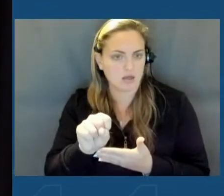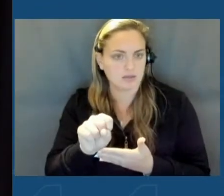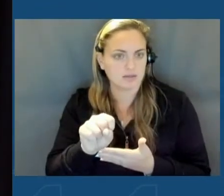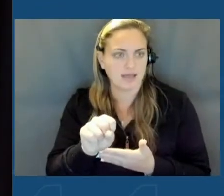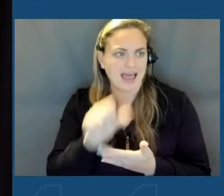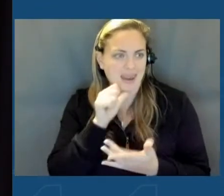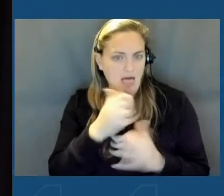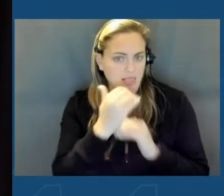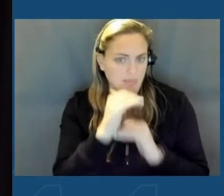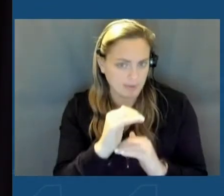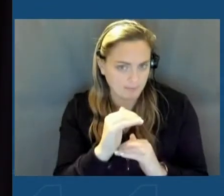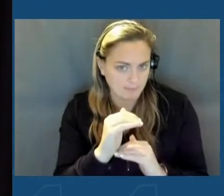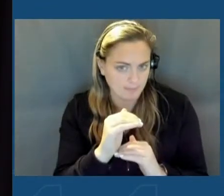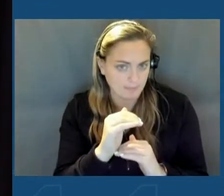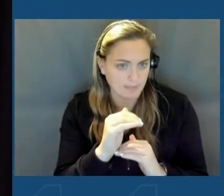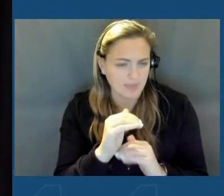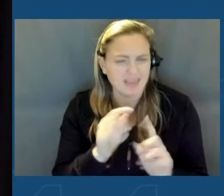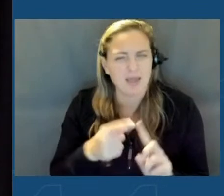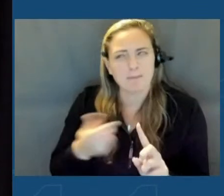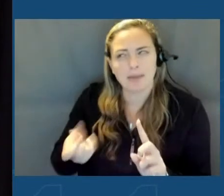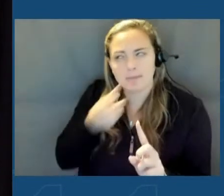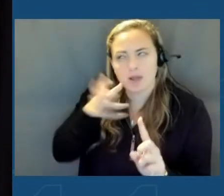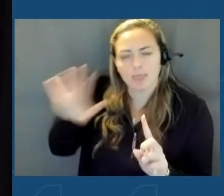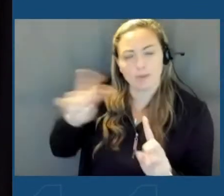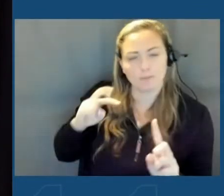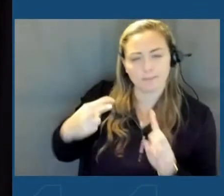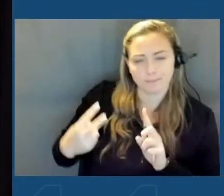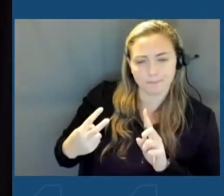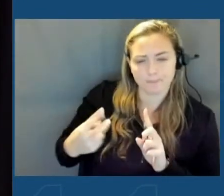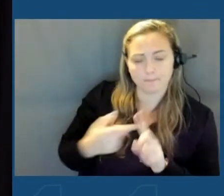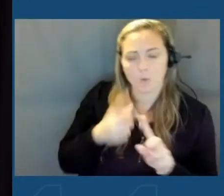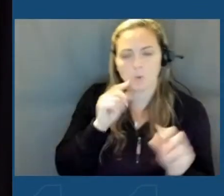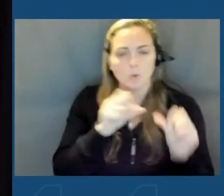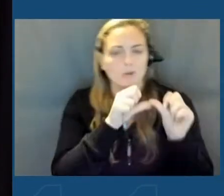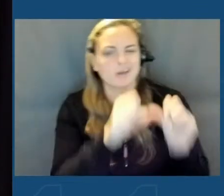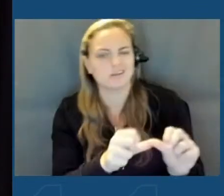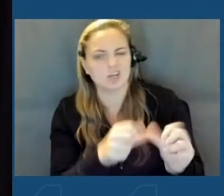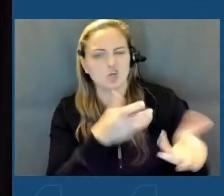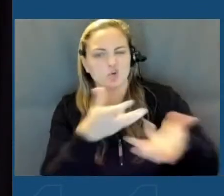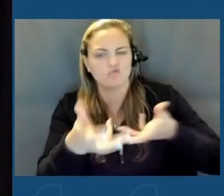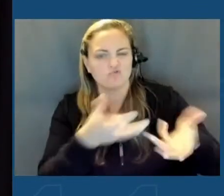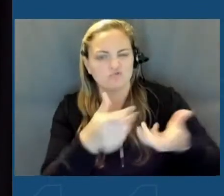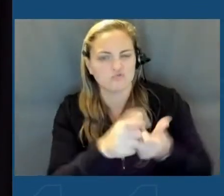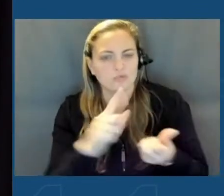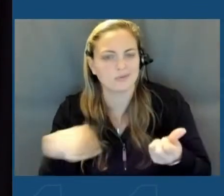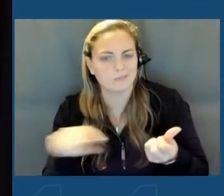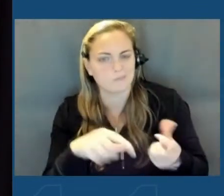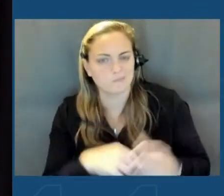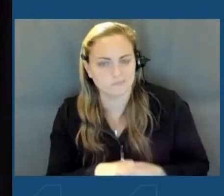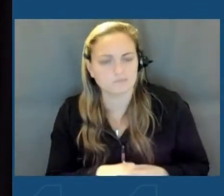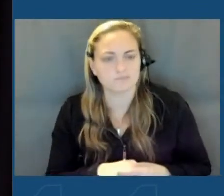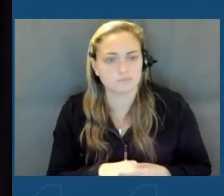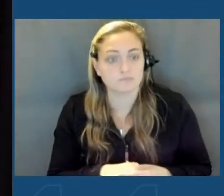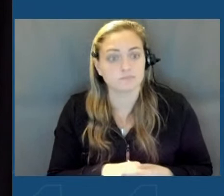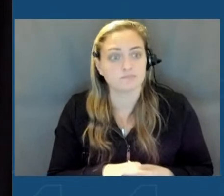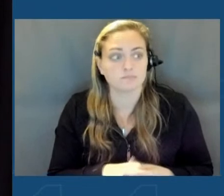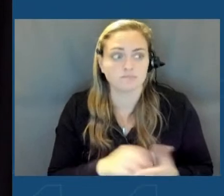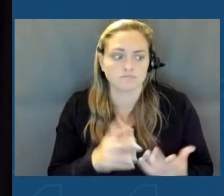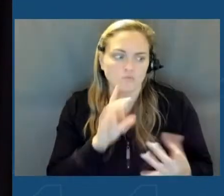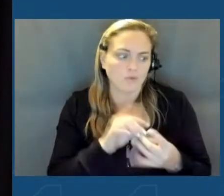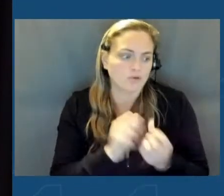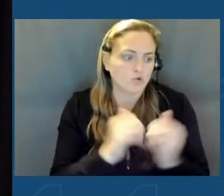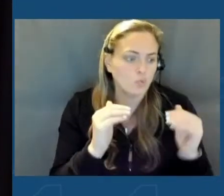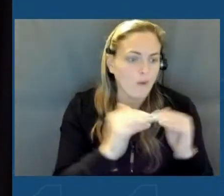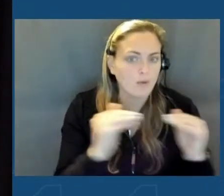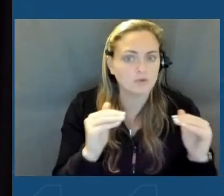and that's not how they see it exactly right now, but we're going to continue those conversations in earnest as a matter of equity and as the